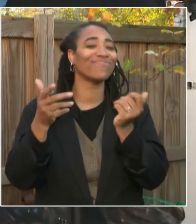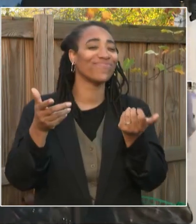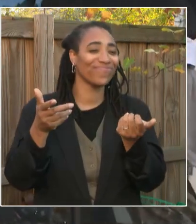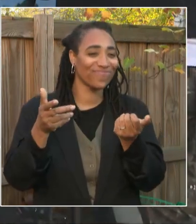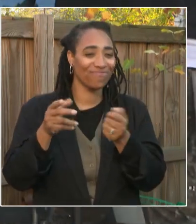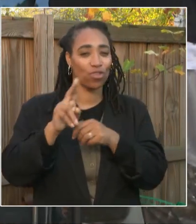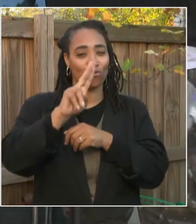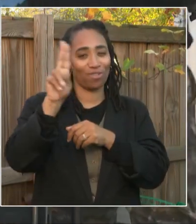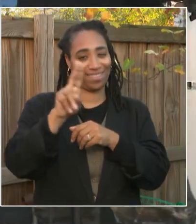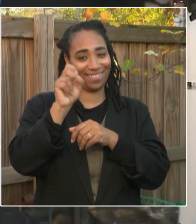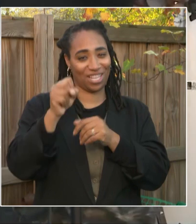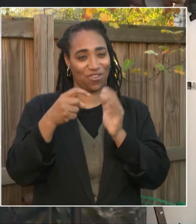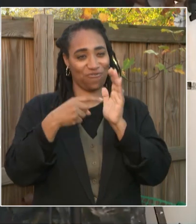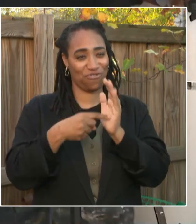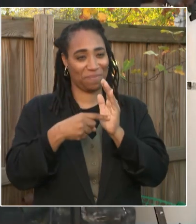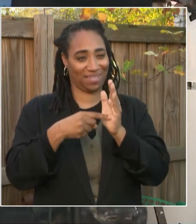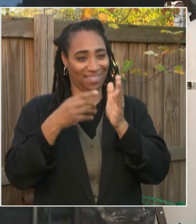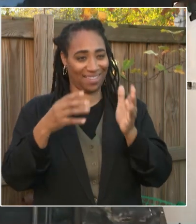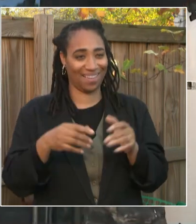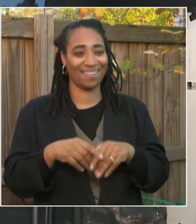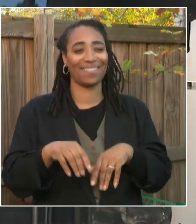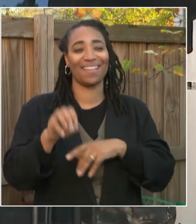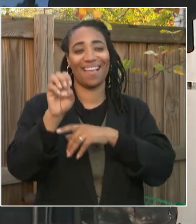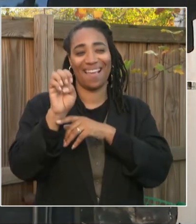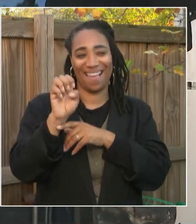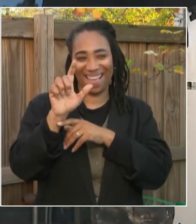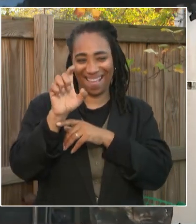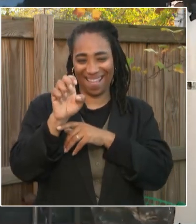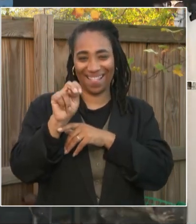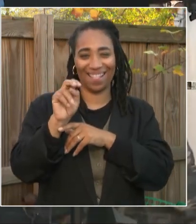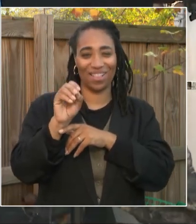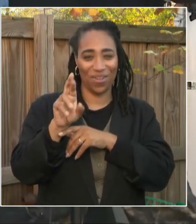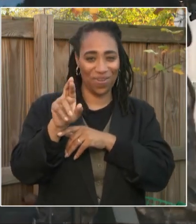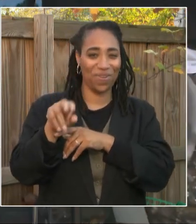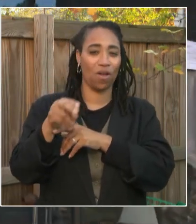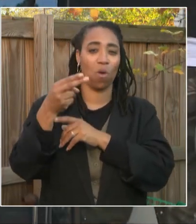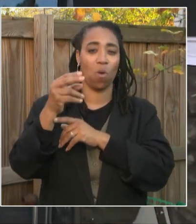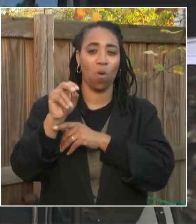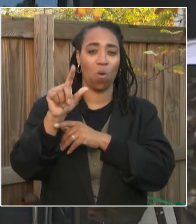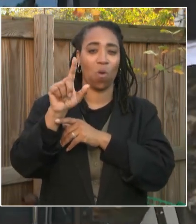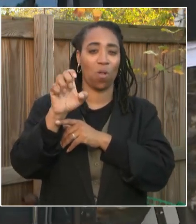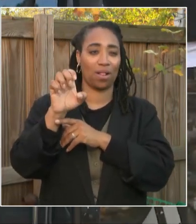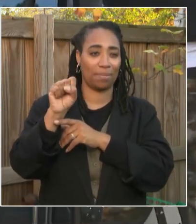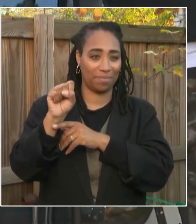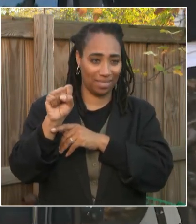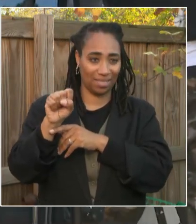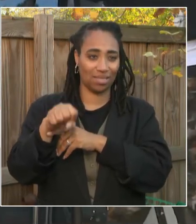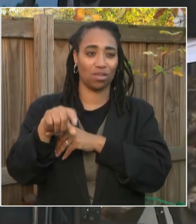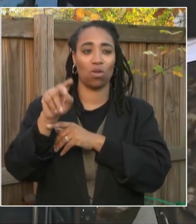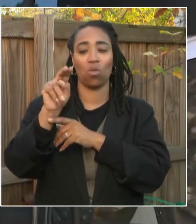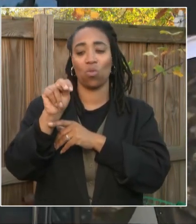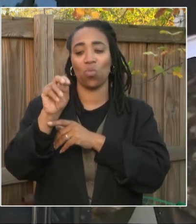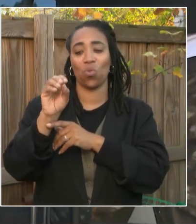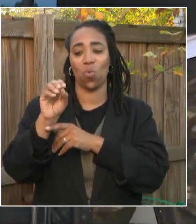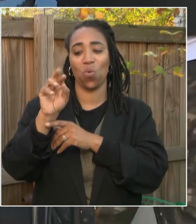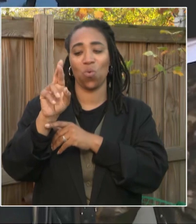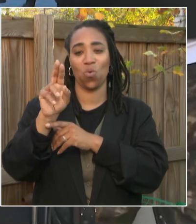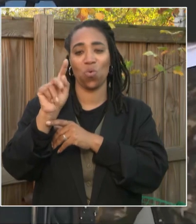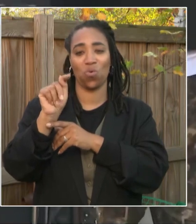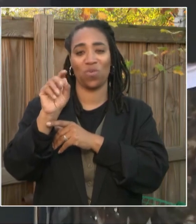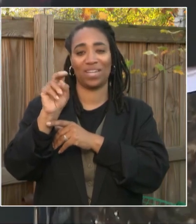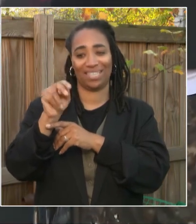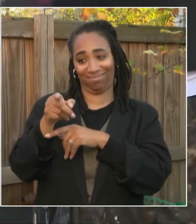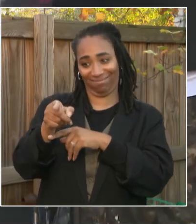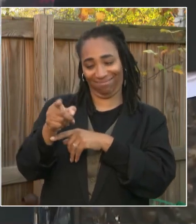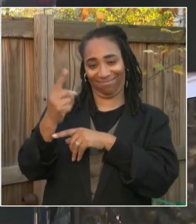Holmes Norton. Once again, we thank God for you and all that you've done for this city and for this region, and we're grateful for your